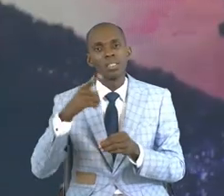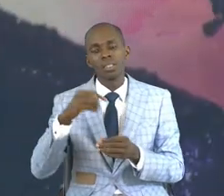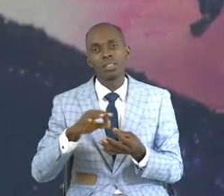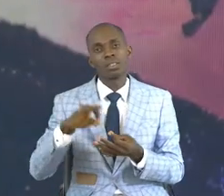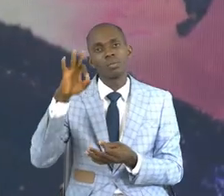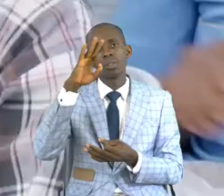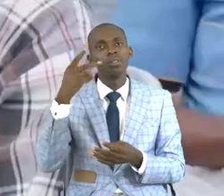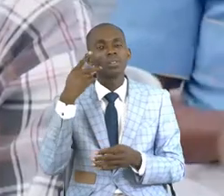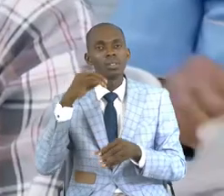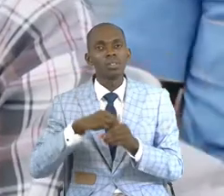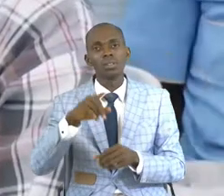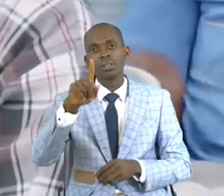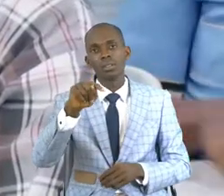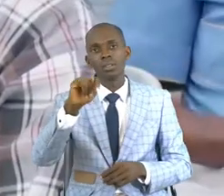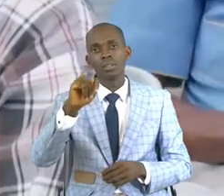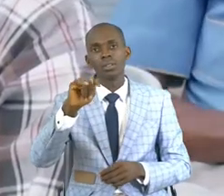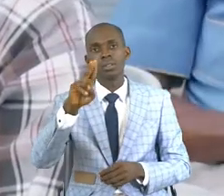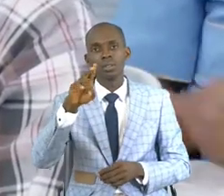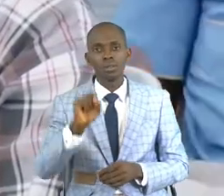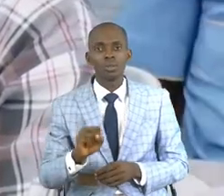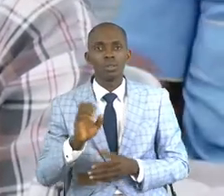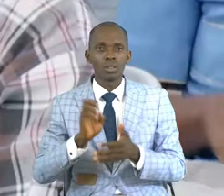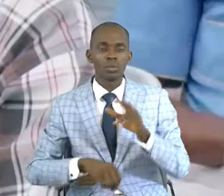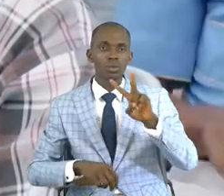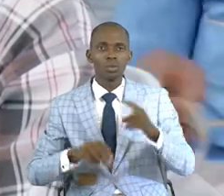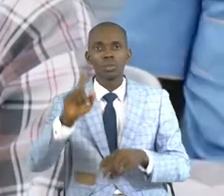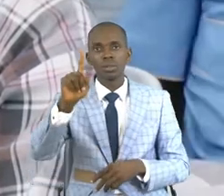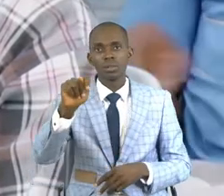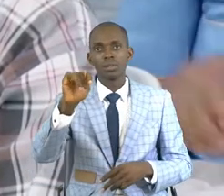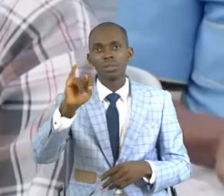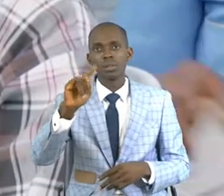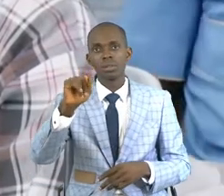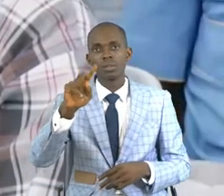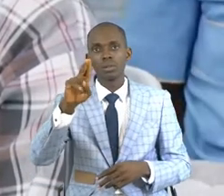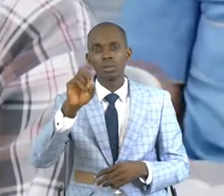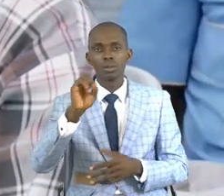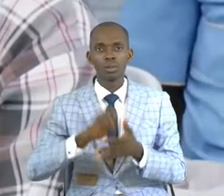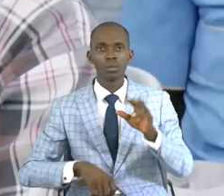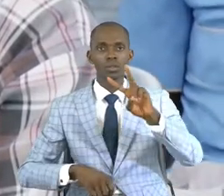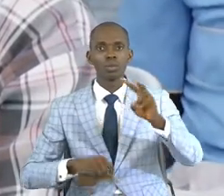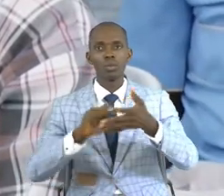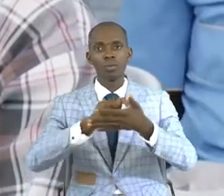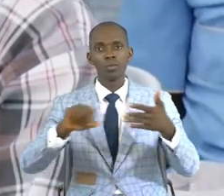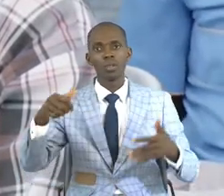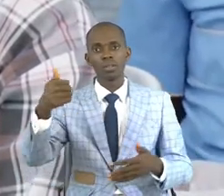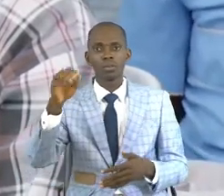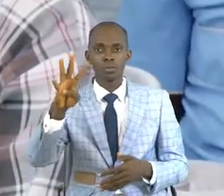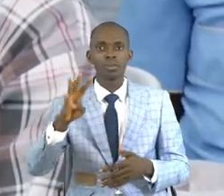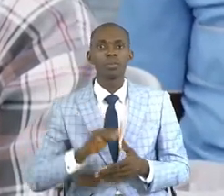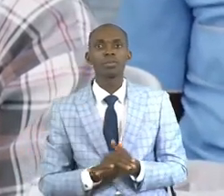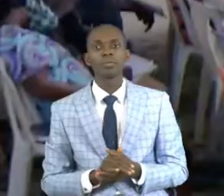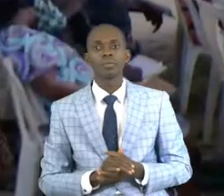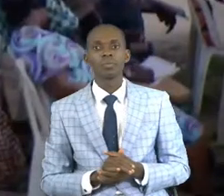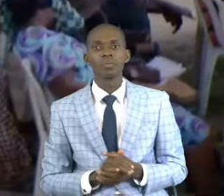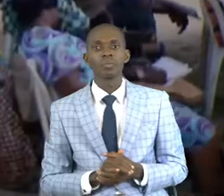2, verse 14. Titus chapter 2, verse 14.